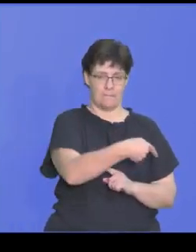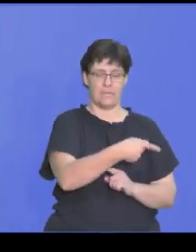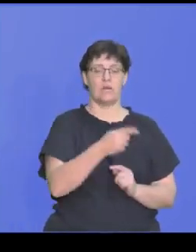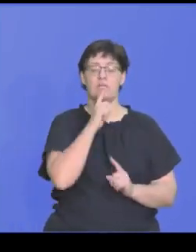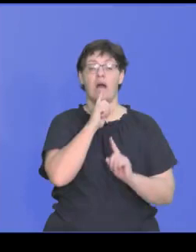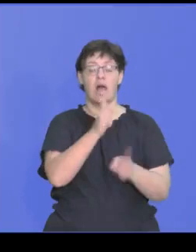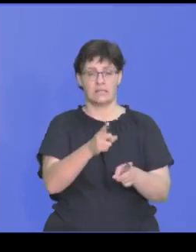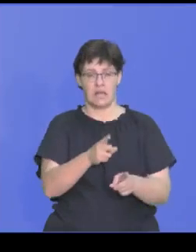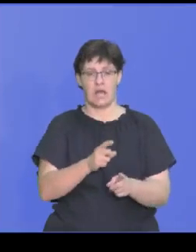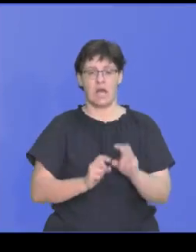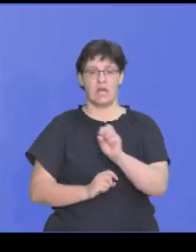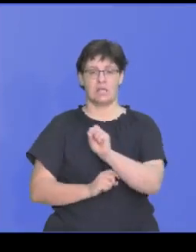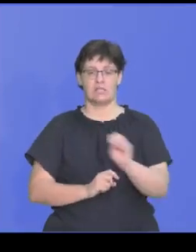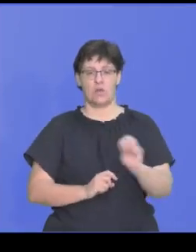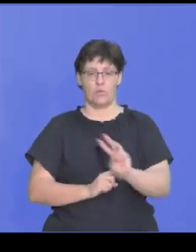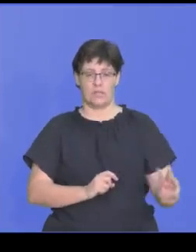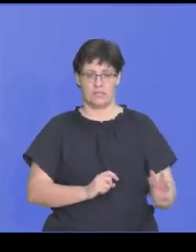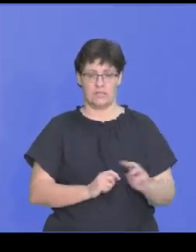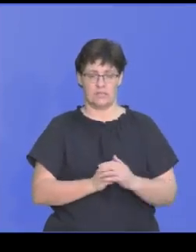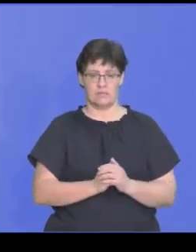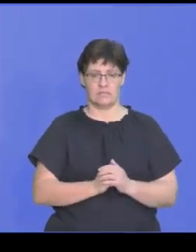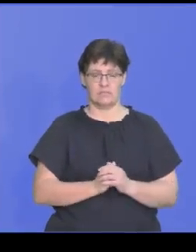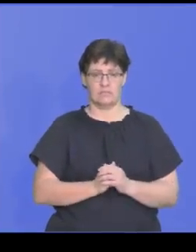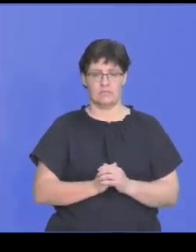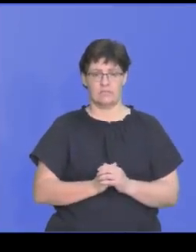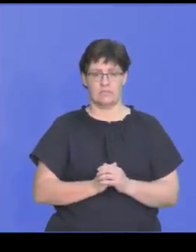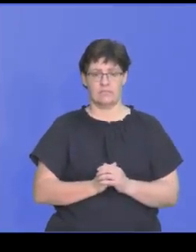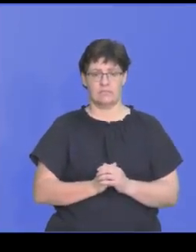going that way, so the answer is southwest.